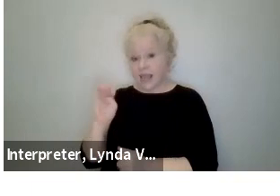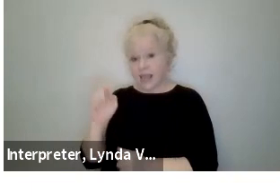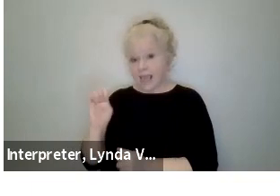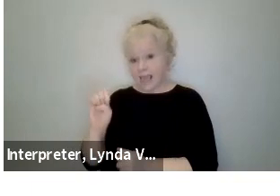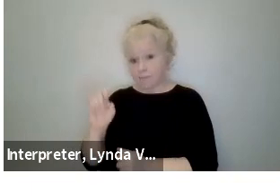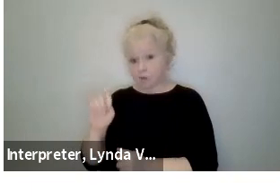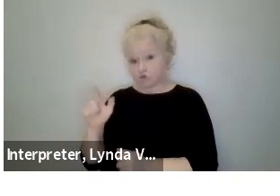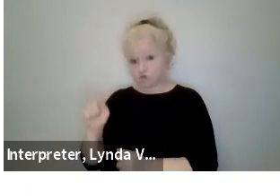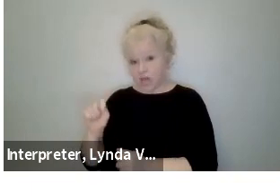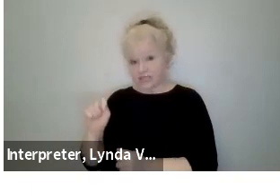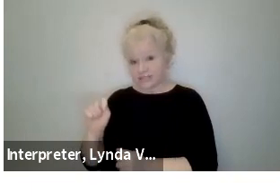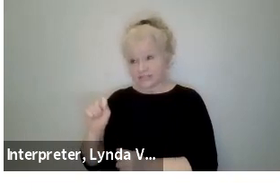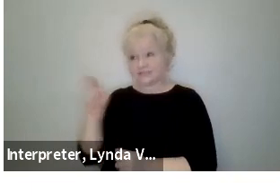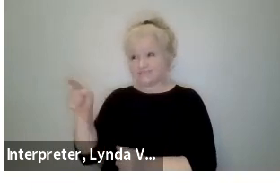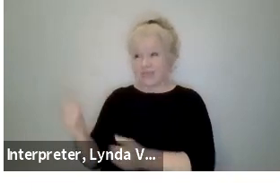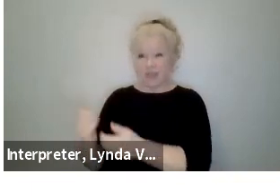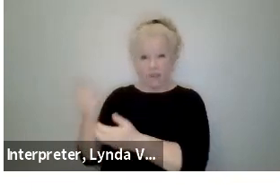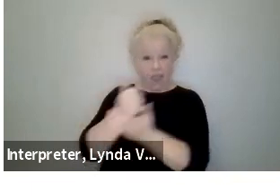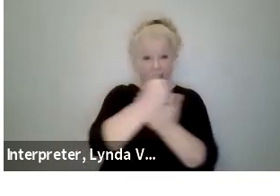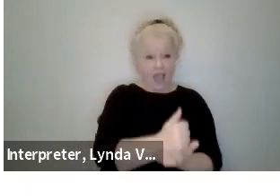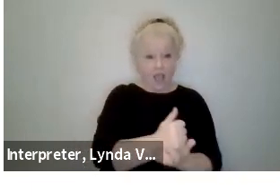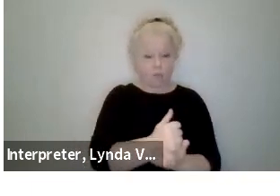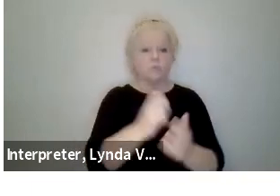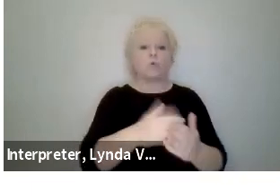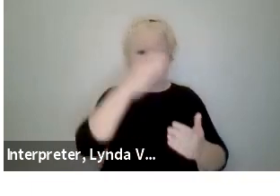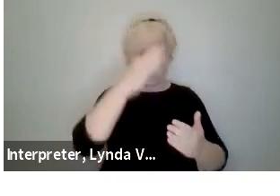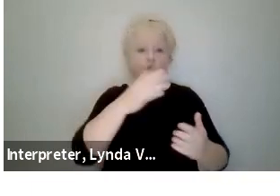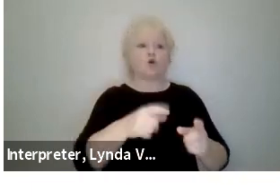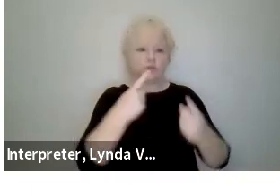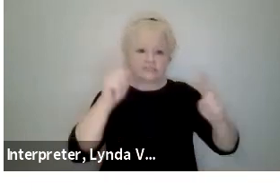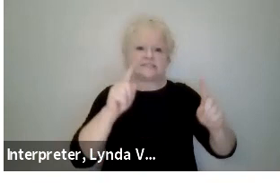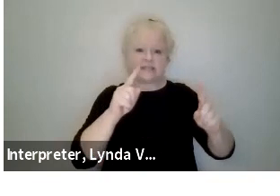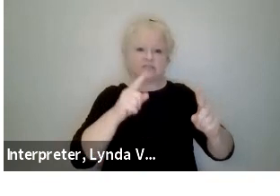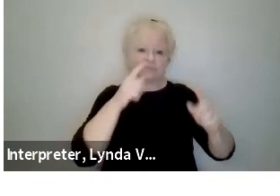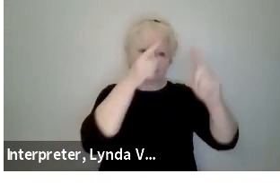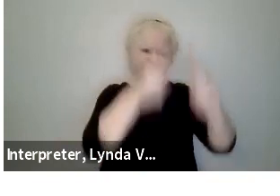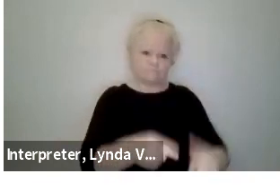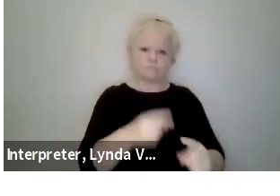very ambitious but achievable goals to work toward over the 3-year grant period.